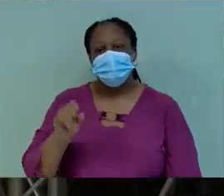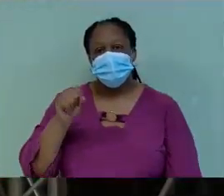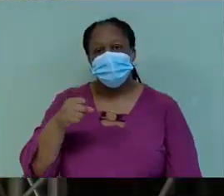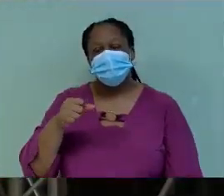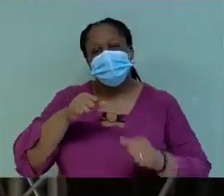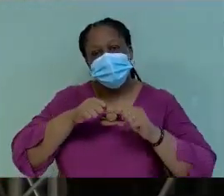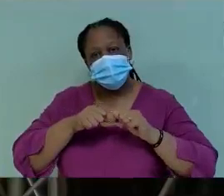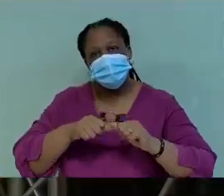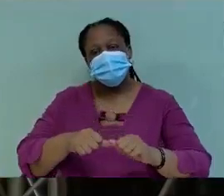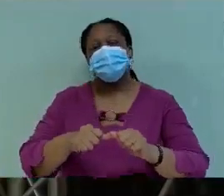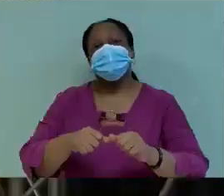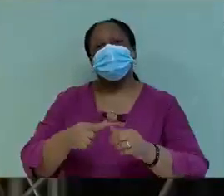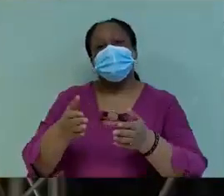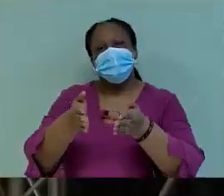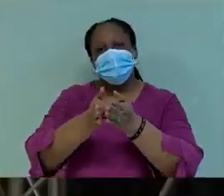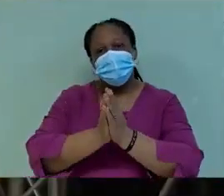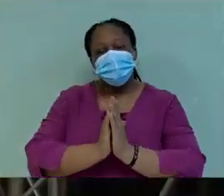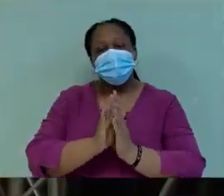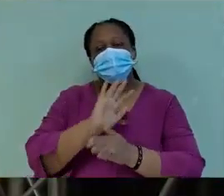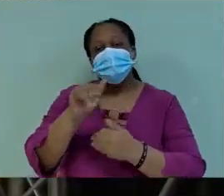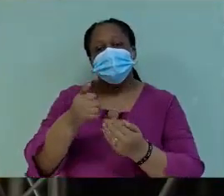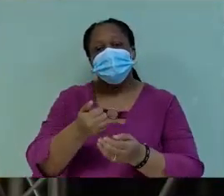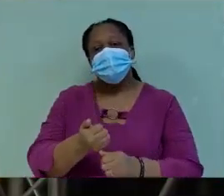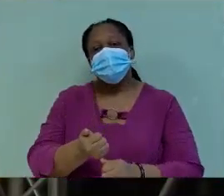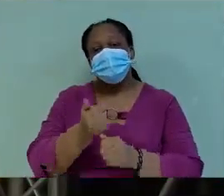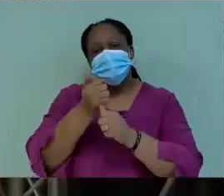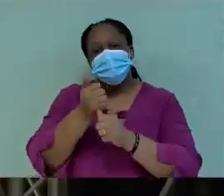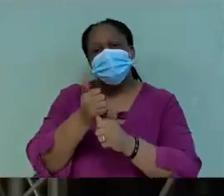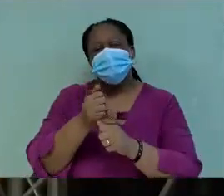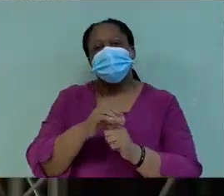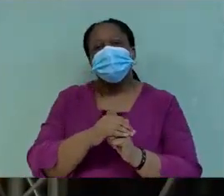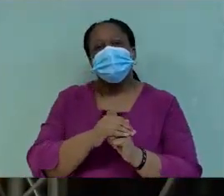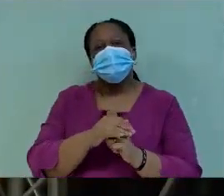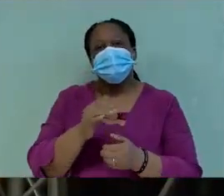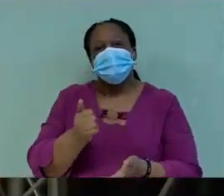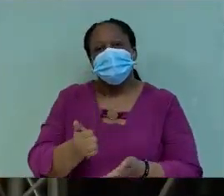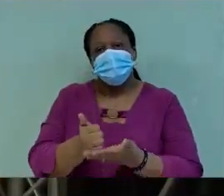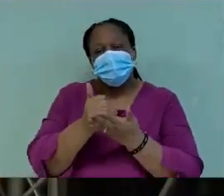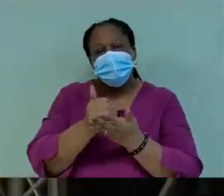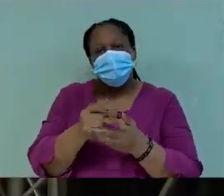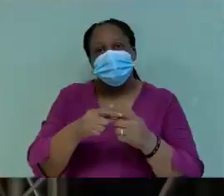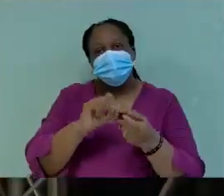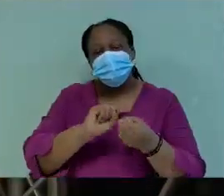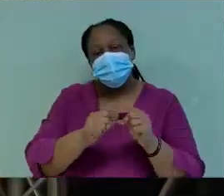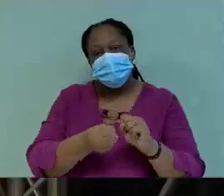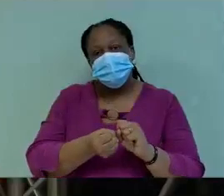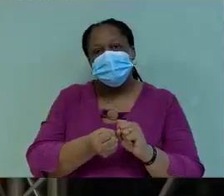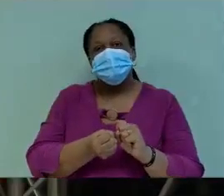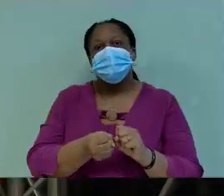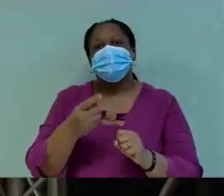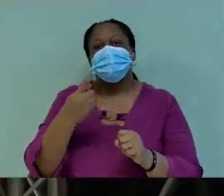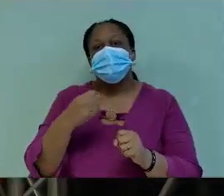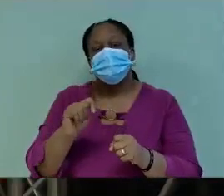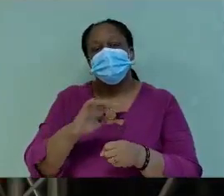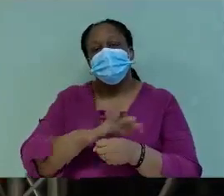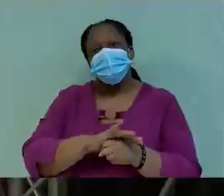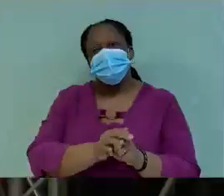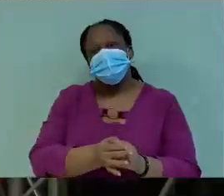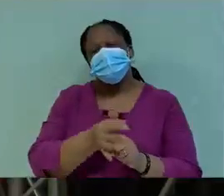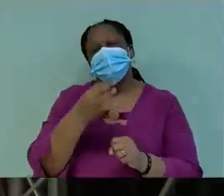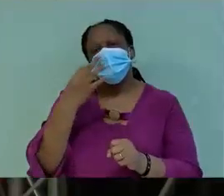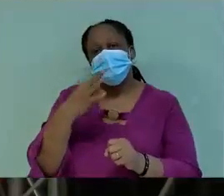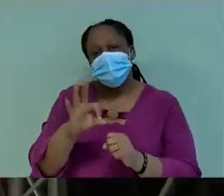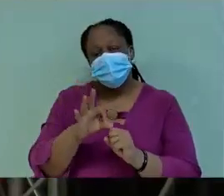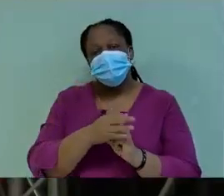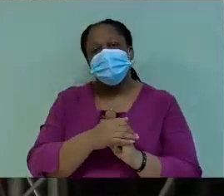to solicit your support in terms of helping to fight the